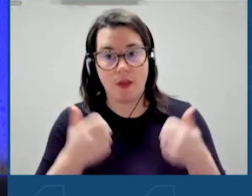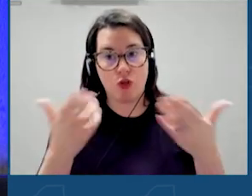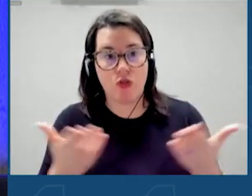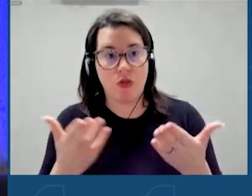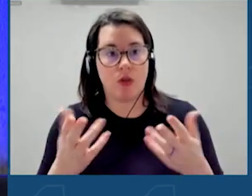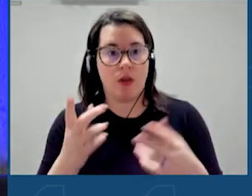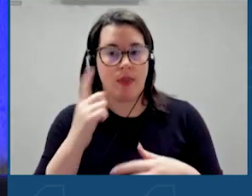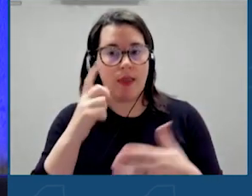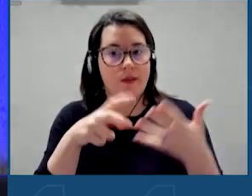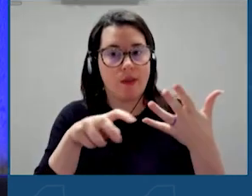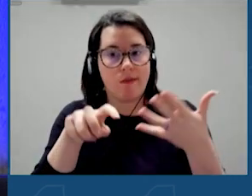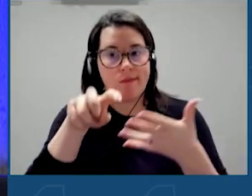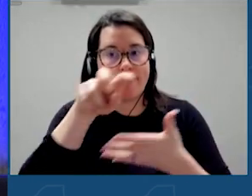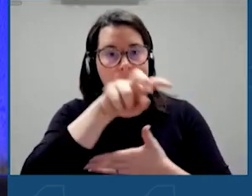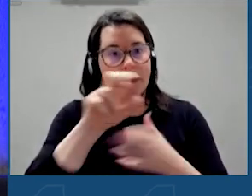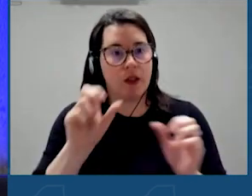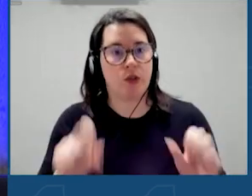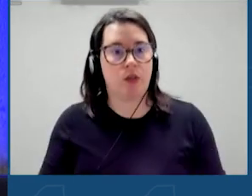mobility that'd be allowed.